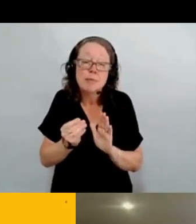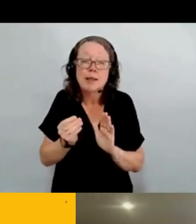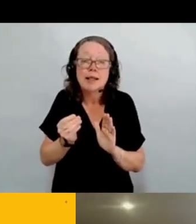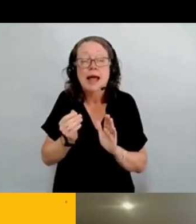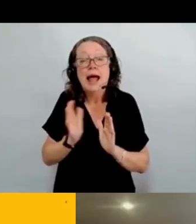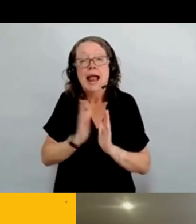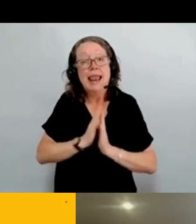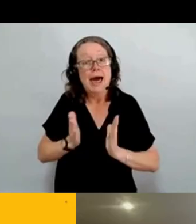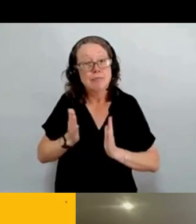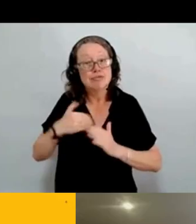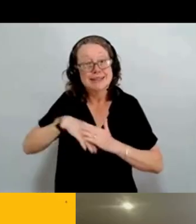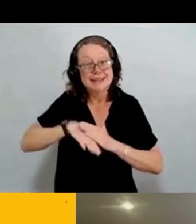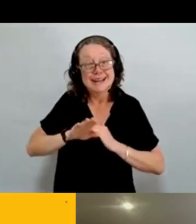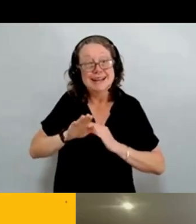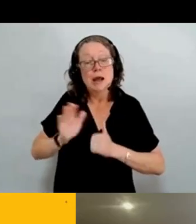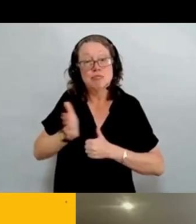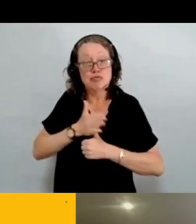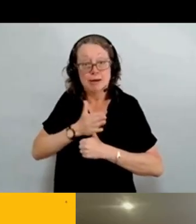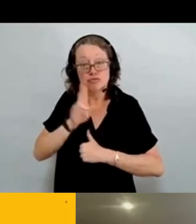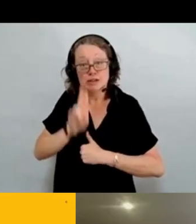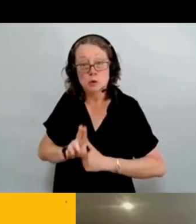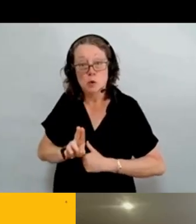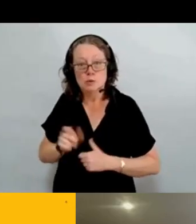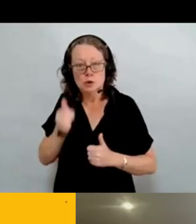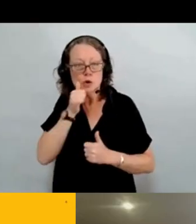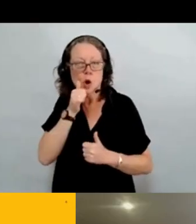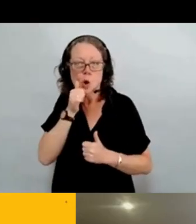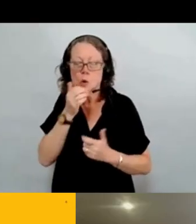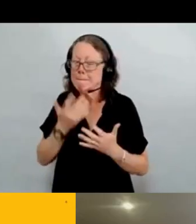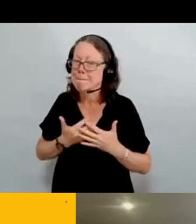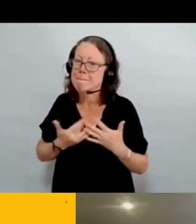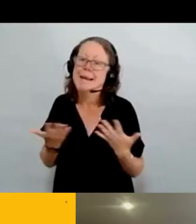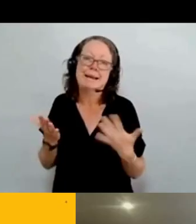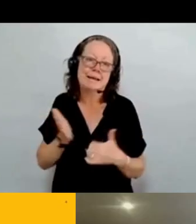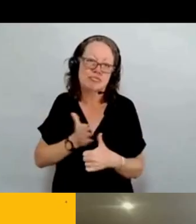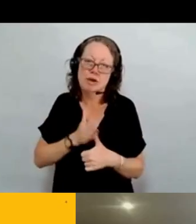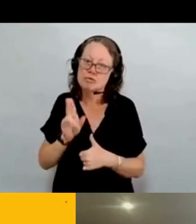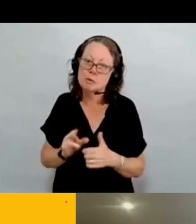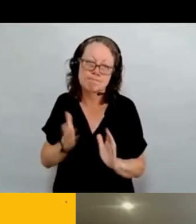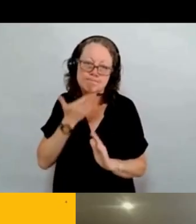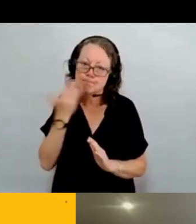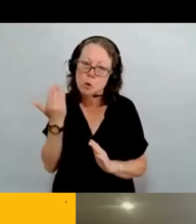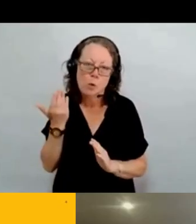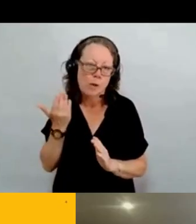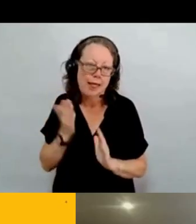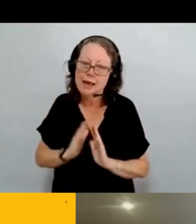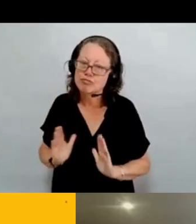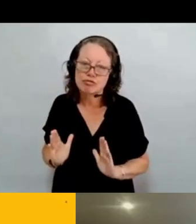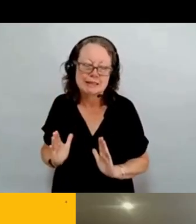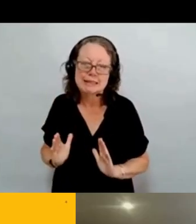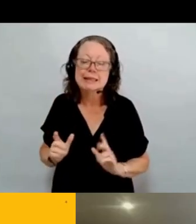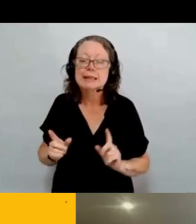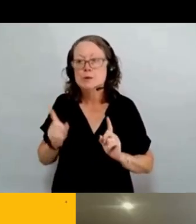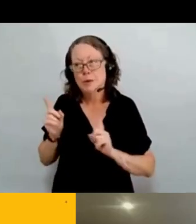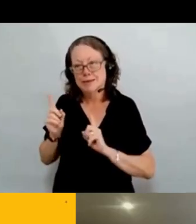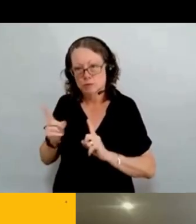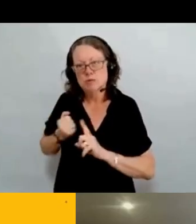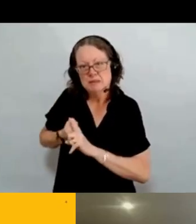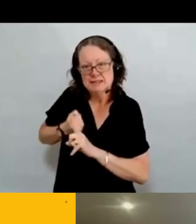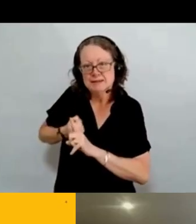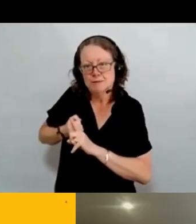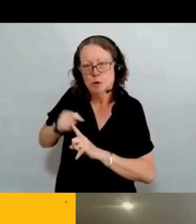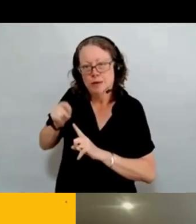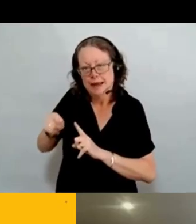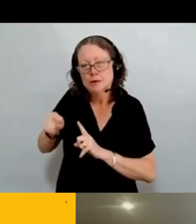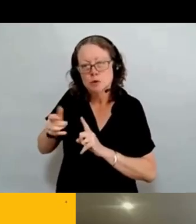there's a huge gap in terms of library infrastructure in primary schools, and we've made a big push to advocate for that to be filled. There will be other